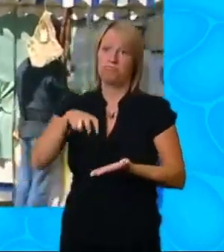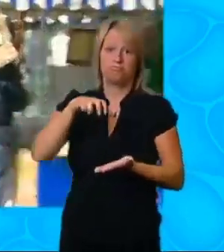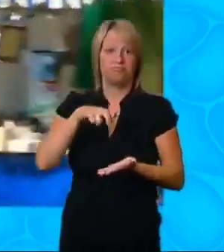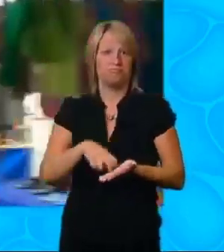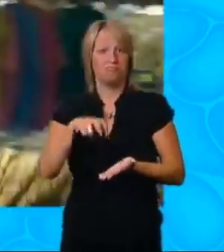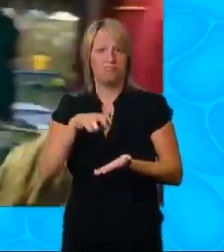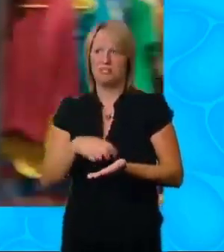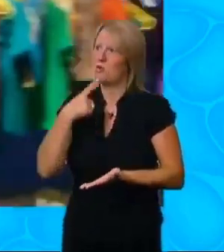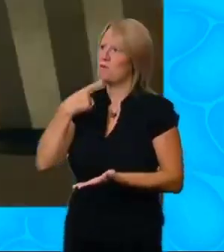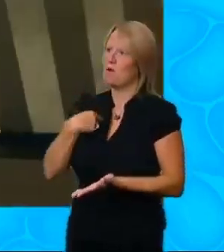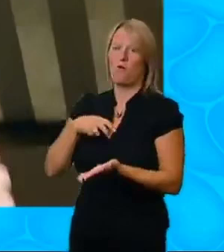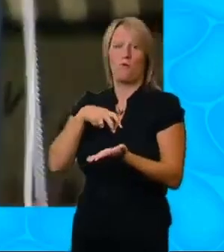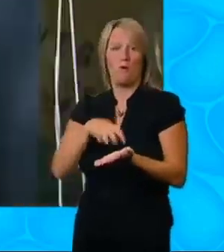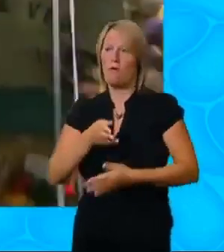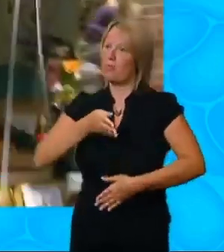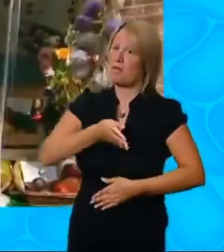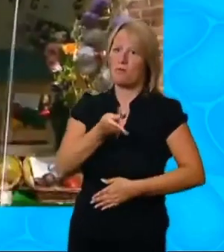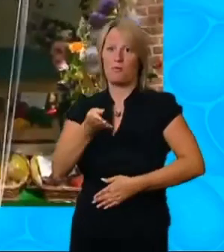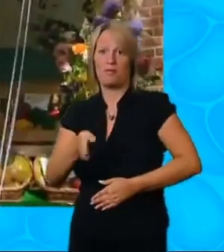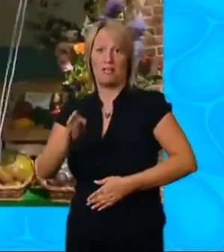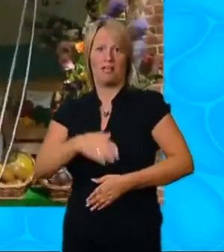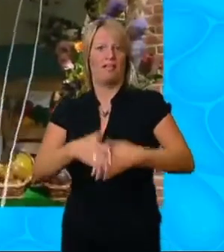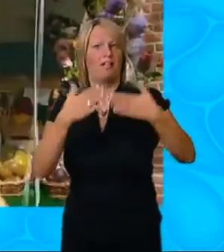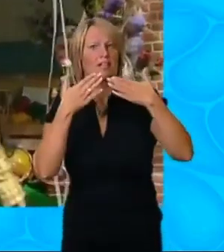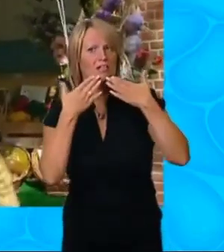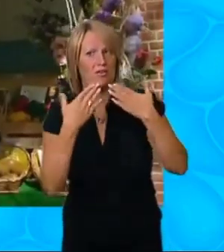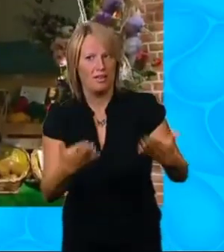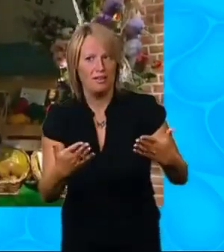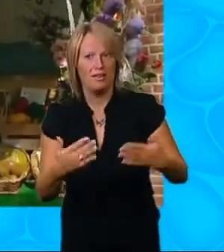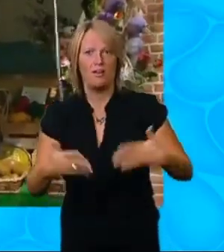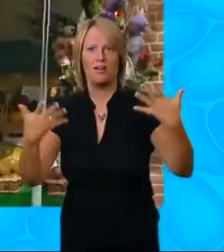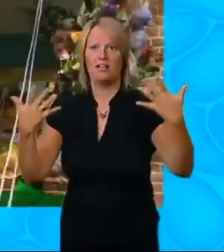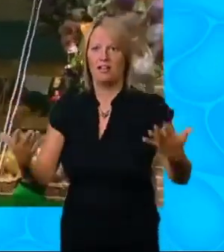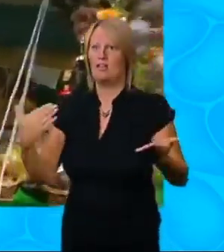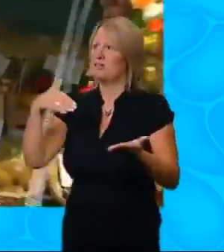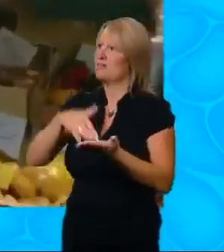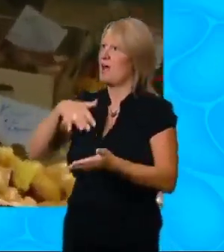way to go. Thank you, you showed me the way I know.